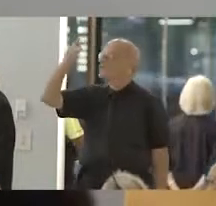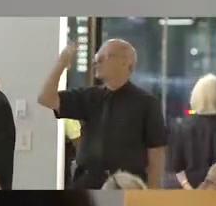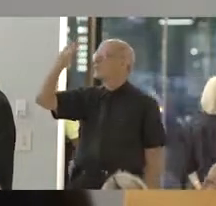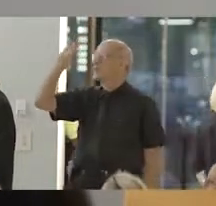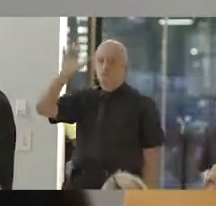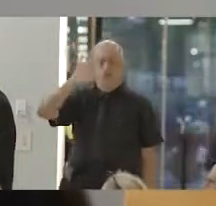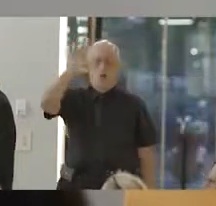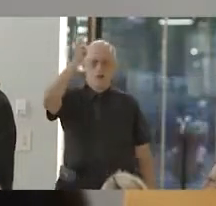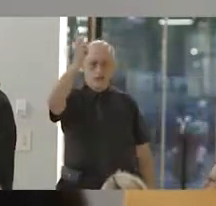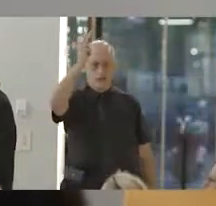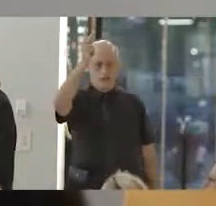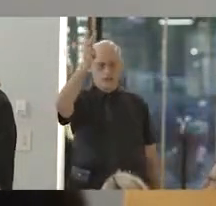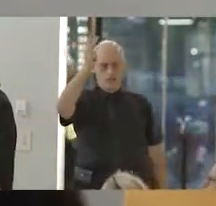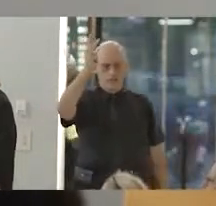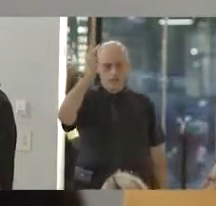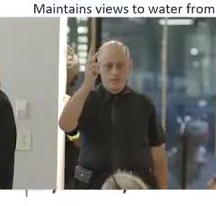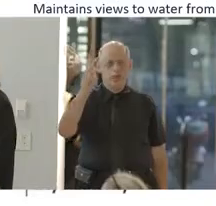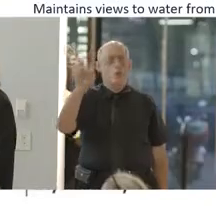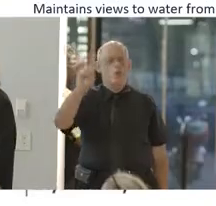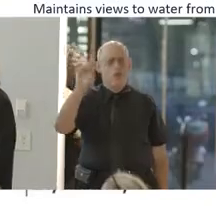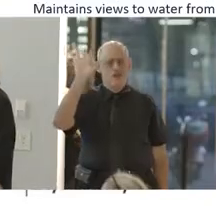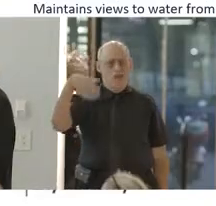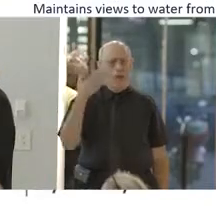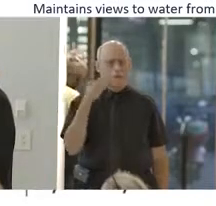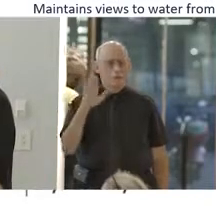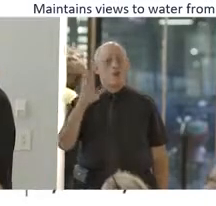This is 3, 3A and 3B.